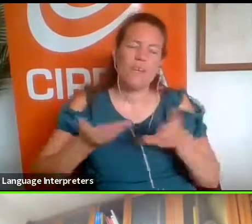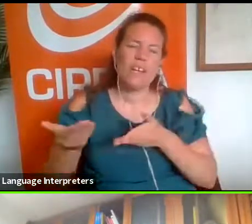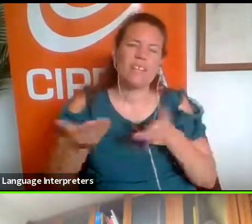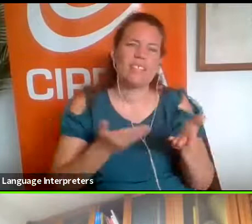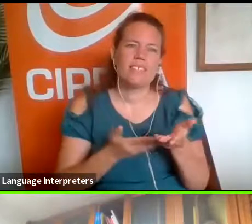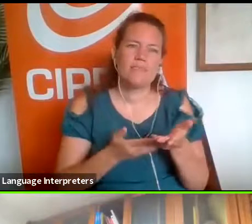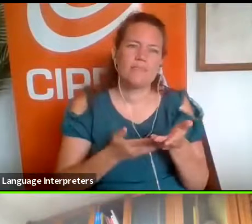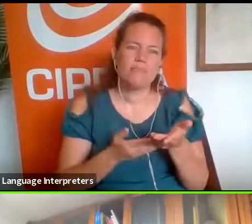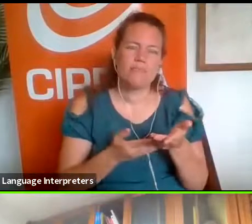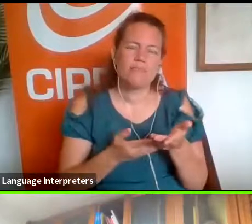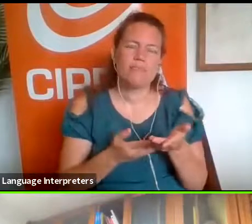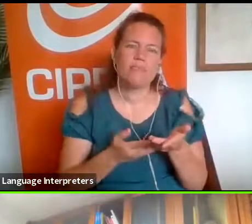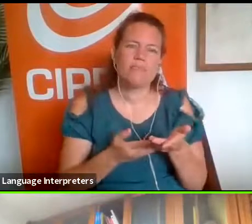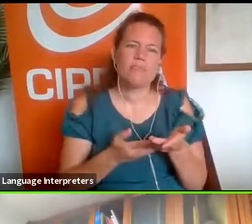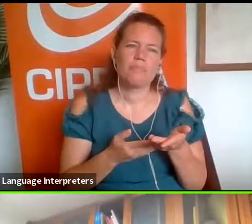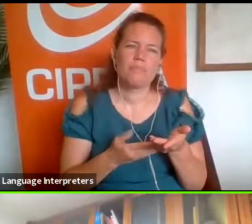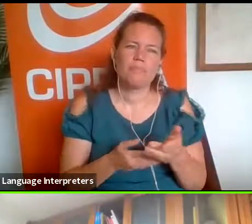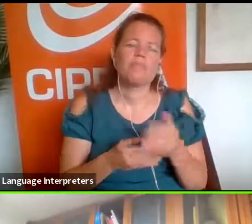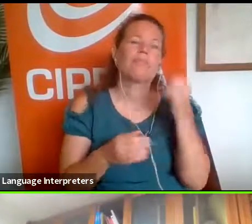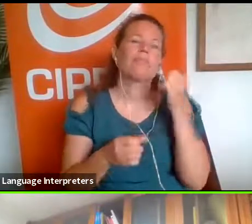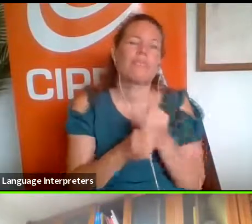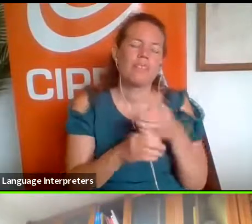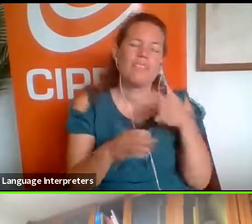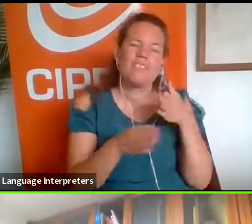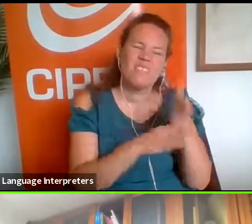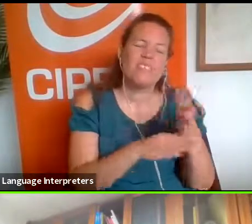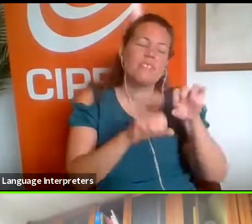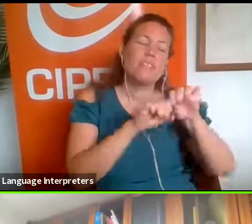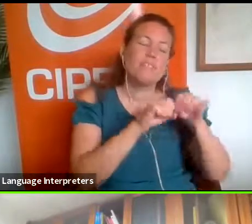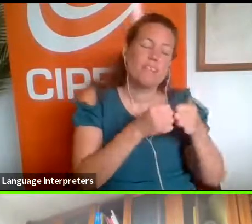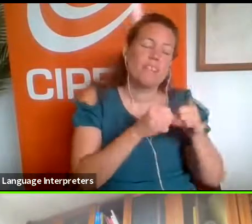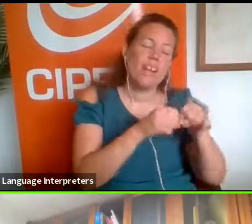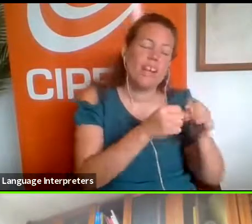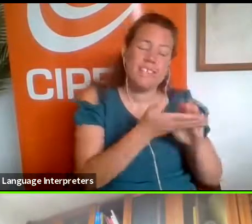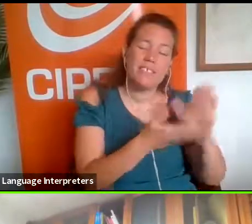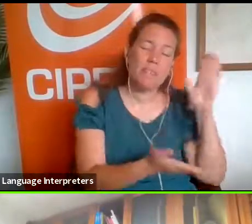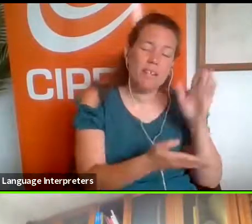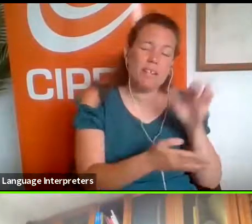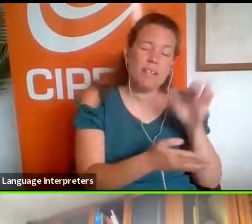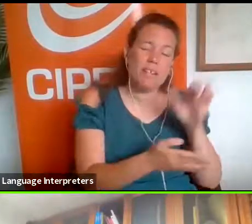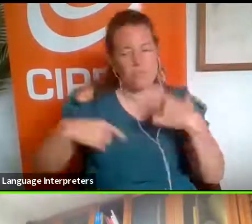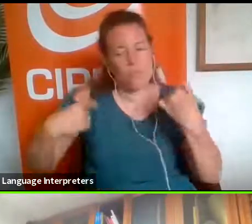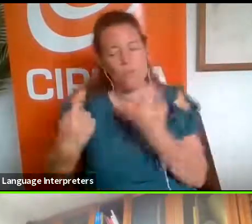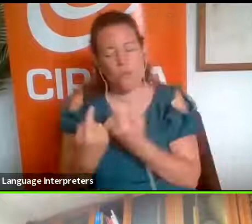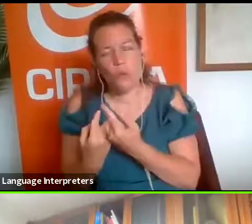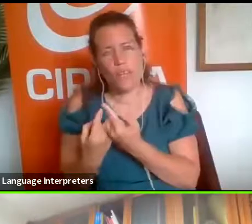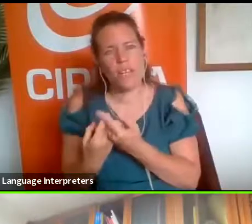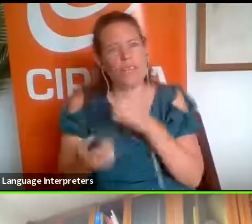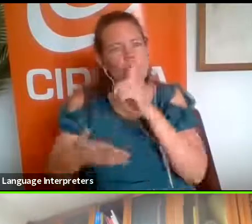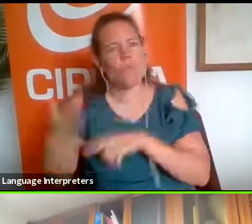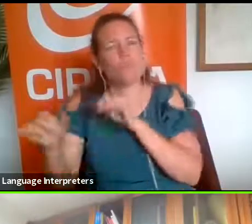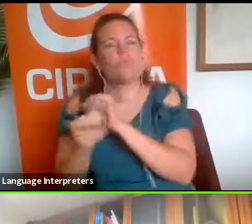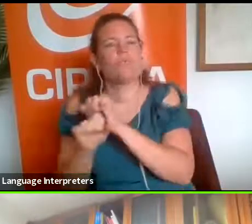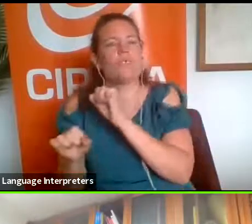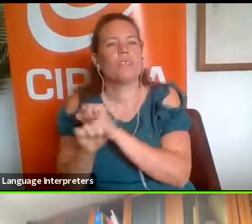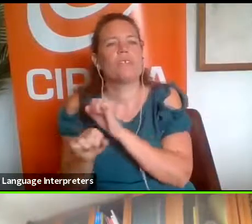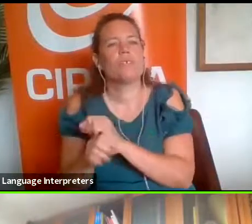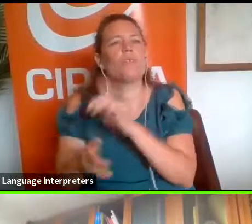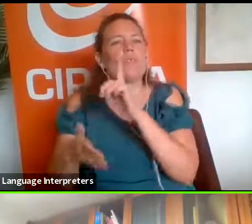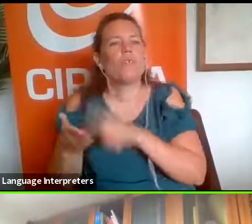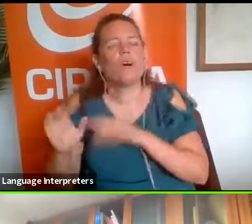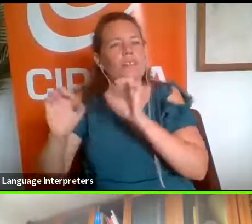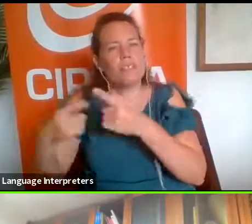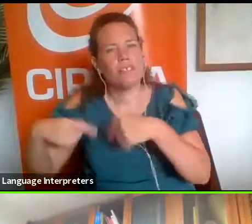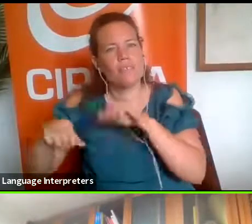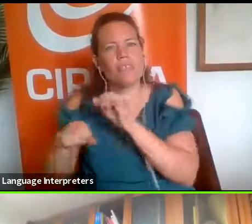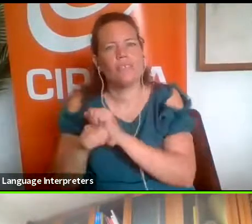of digital rights violation, also what are we doing when it comes to this violation? What are we doing to be able to counter